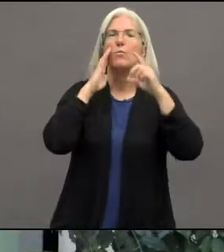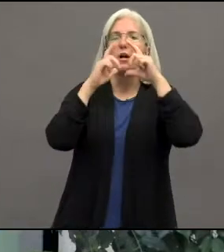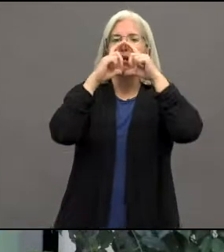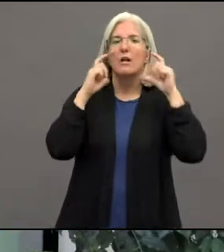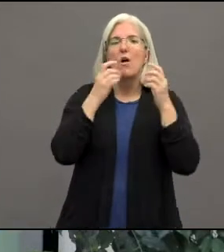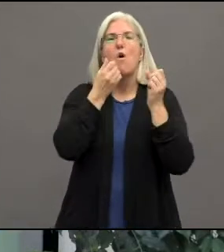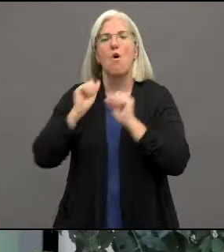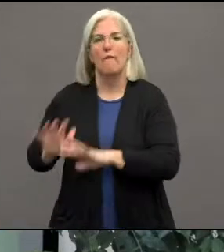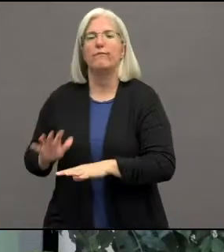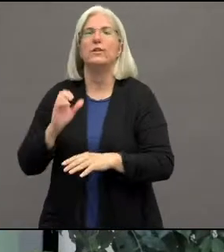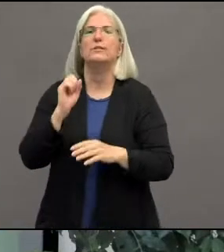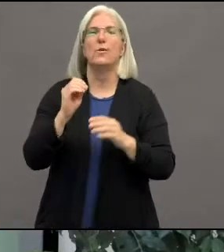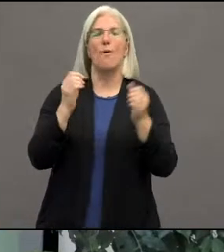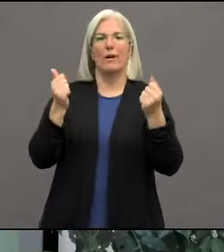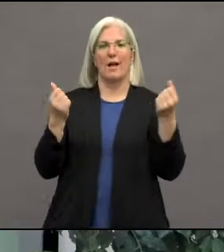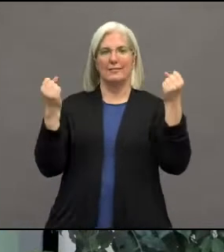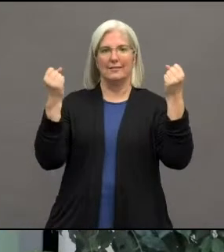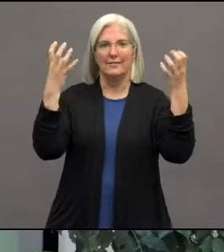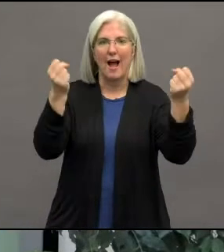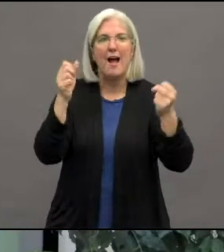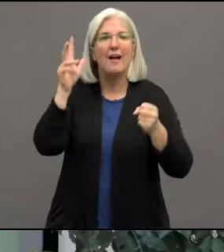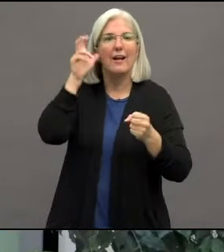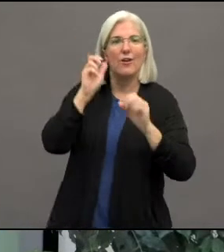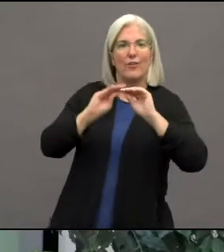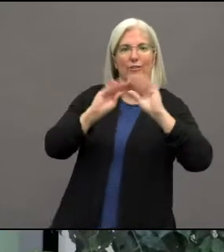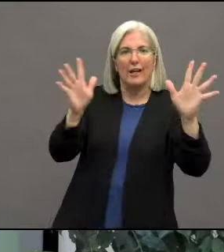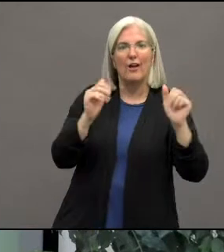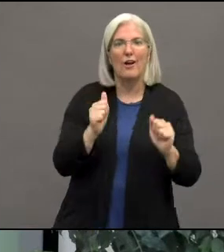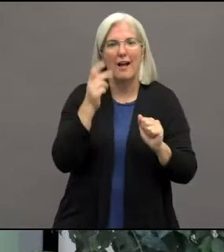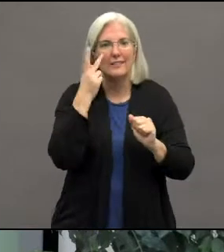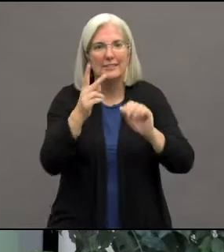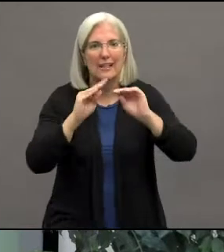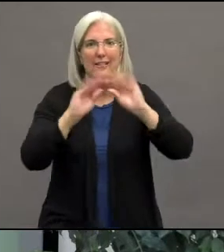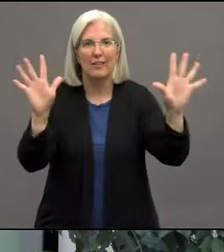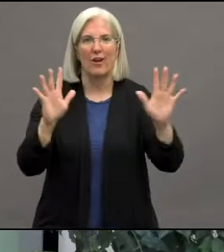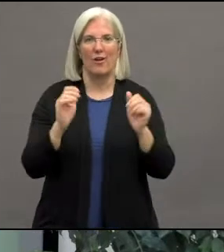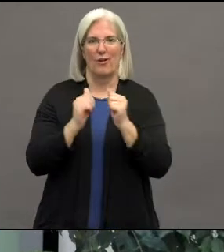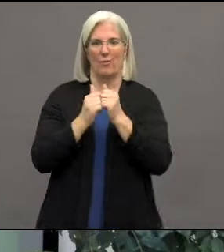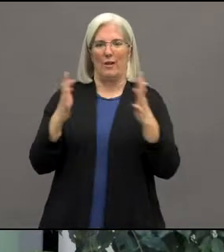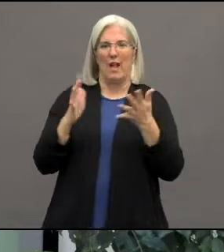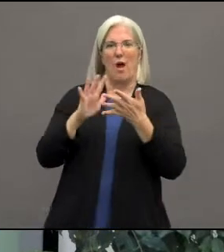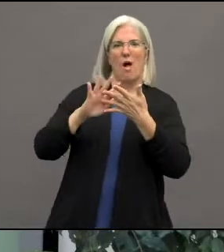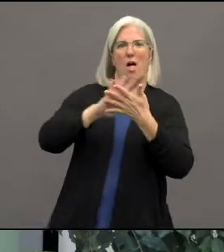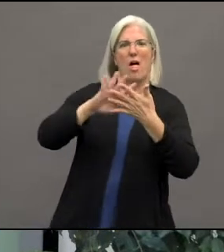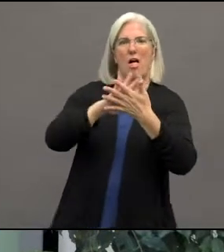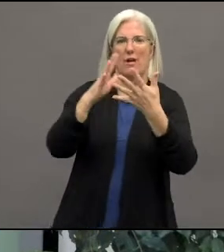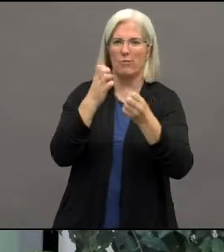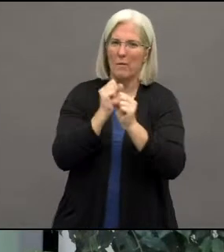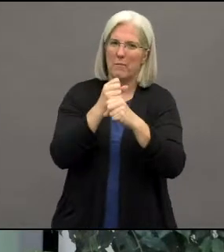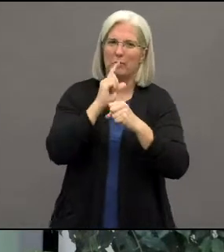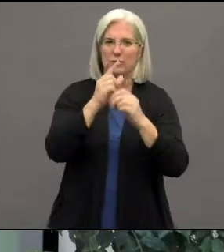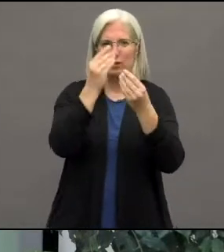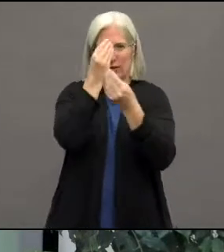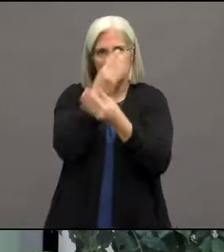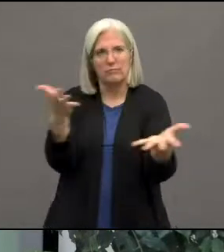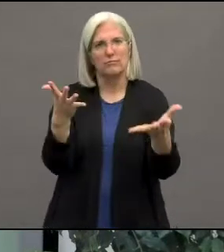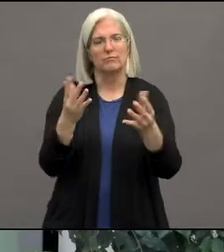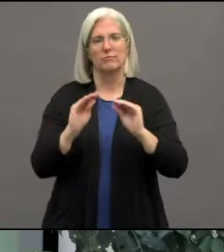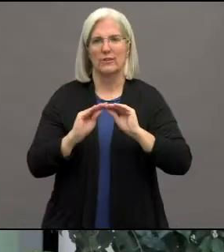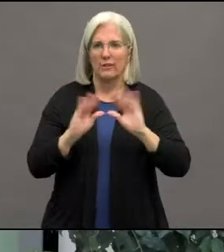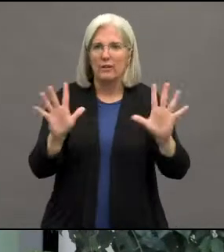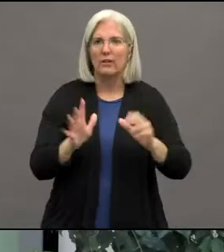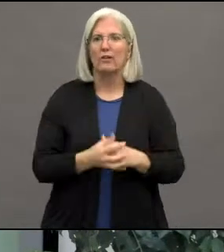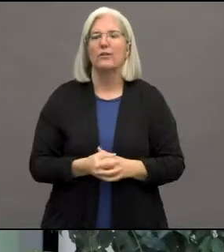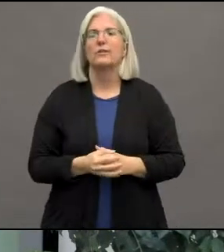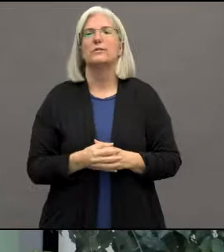Sign Language interpreters, can clearly and properly communicate the information that we will be sharing this morning. Ricardo, thank you for being